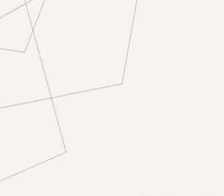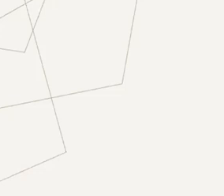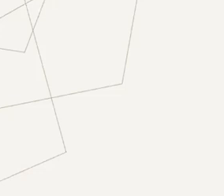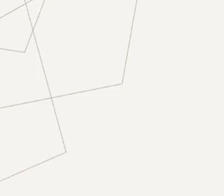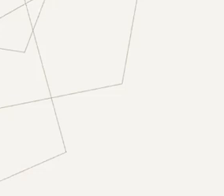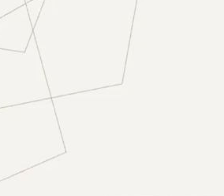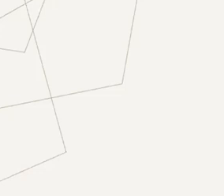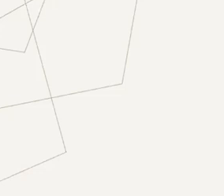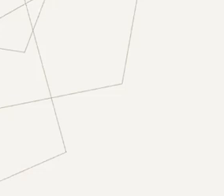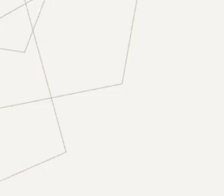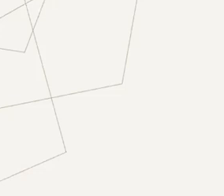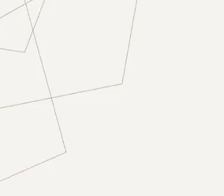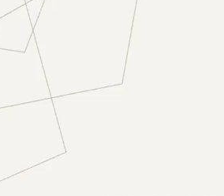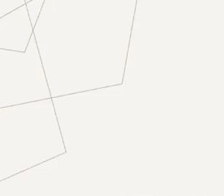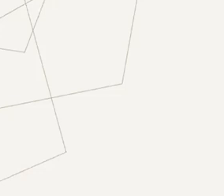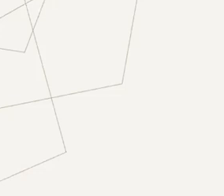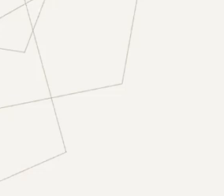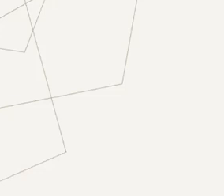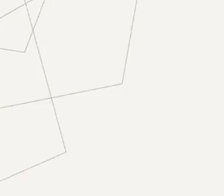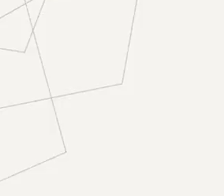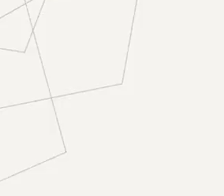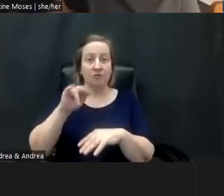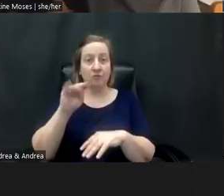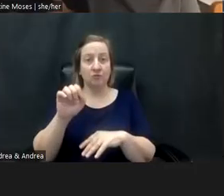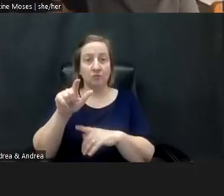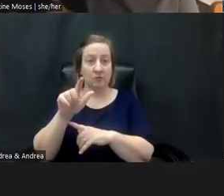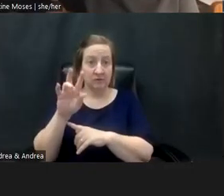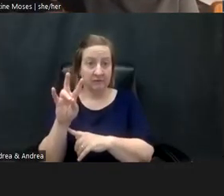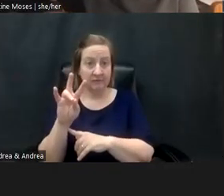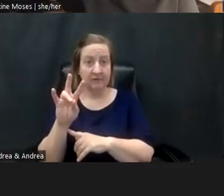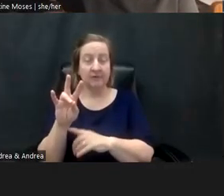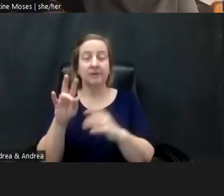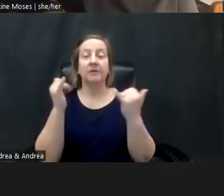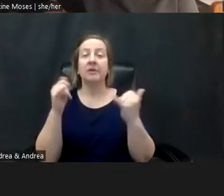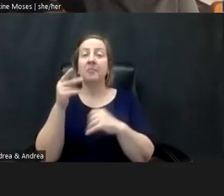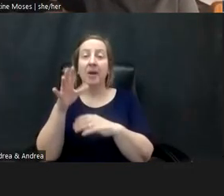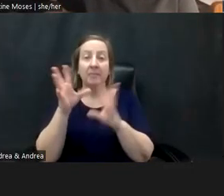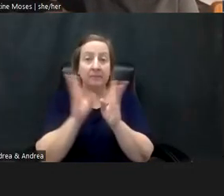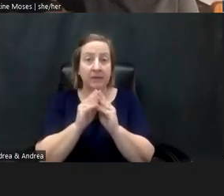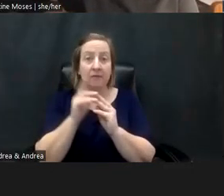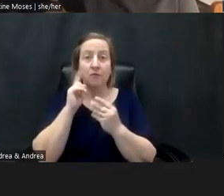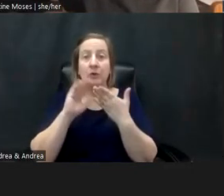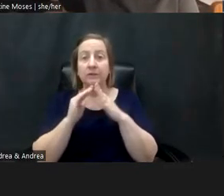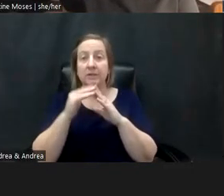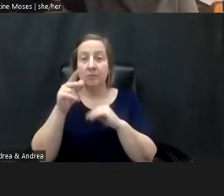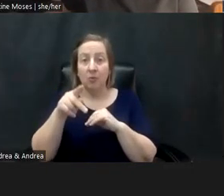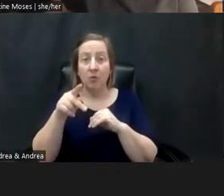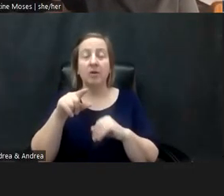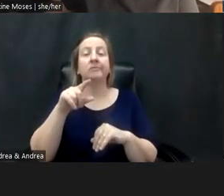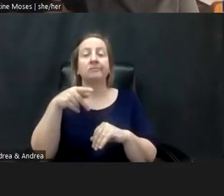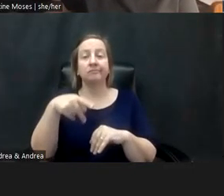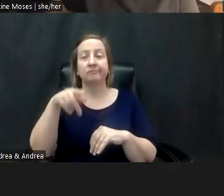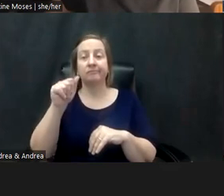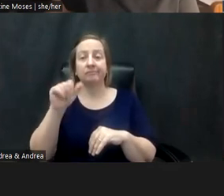is 7:01 on June 27. This is a public meeting of the City of Portland Police